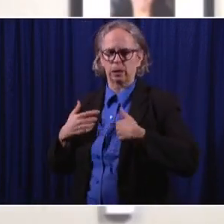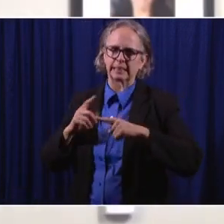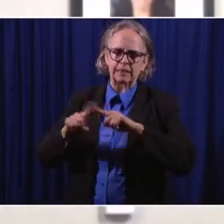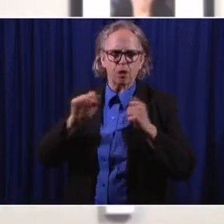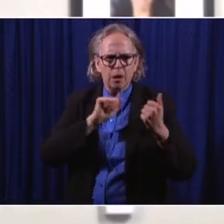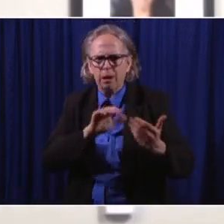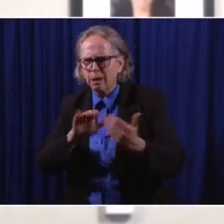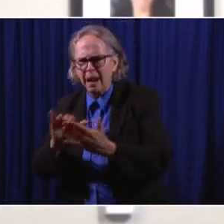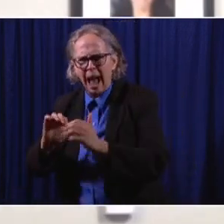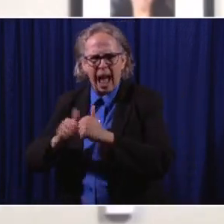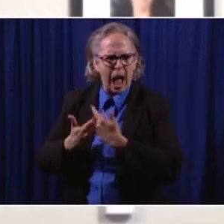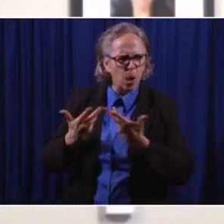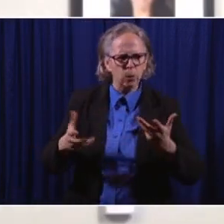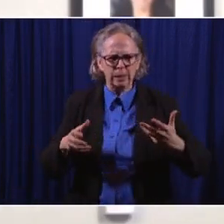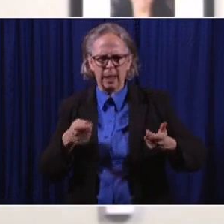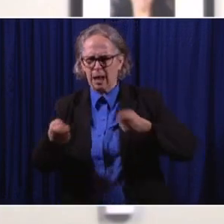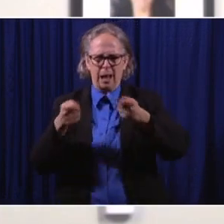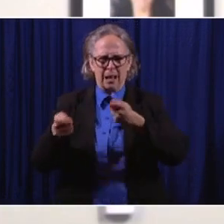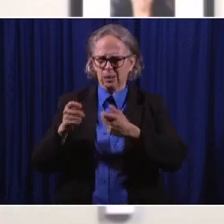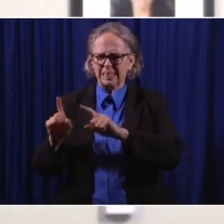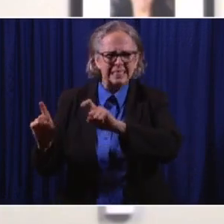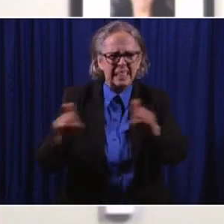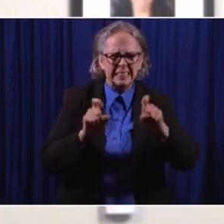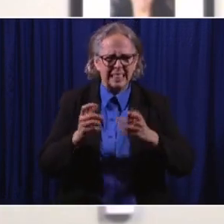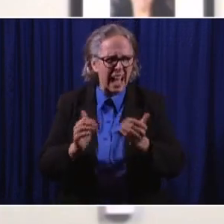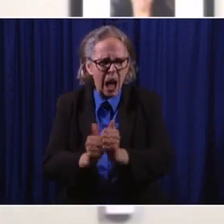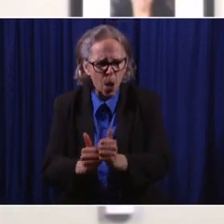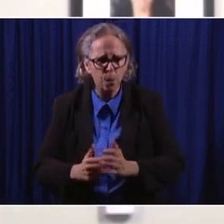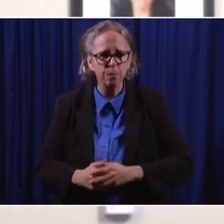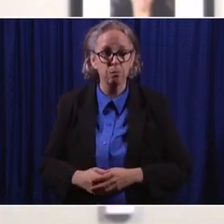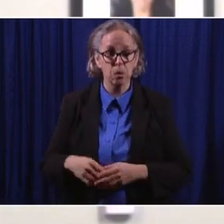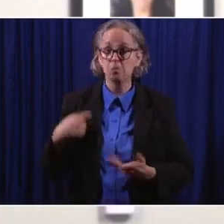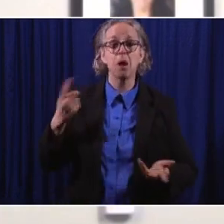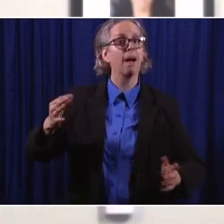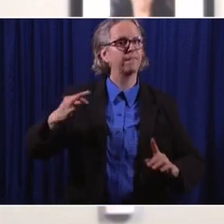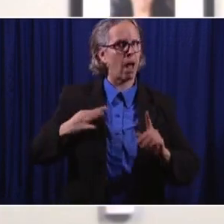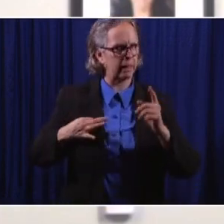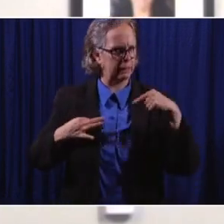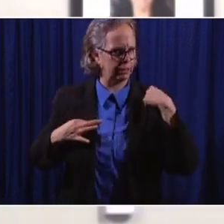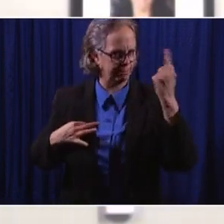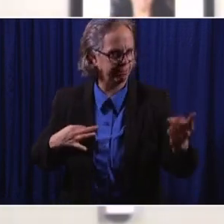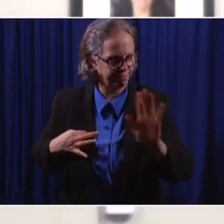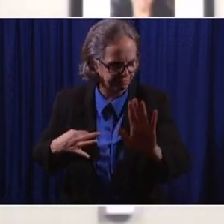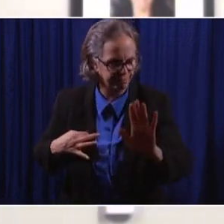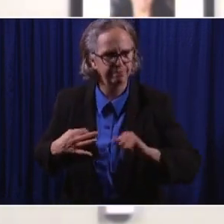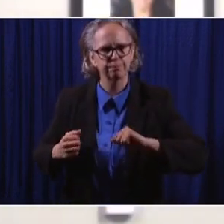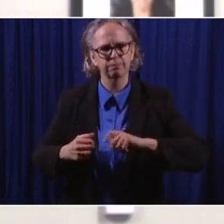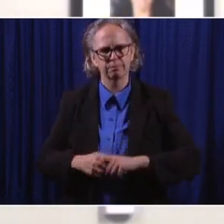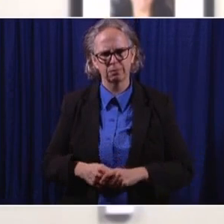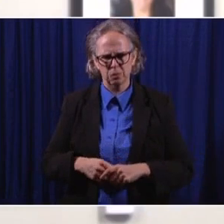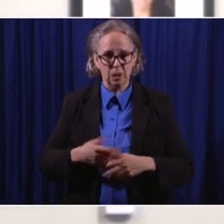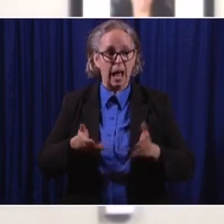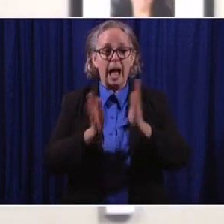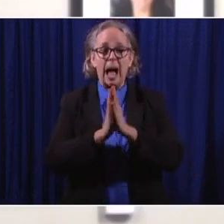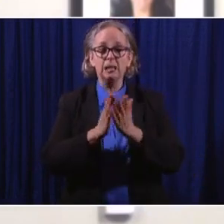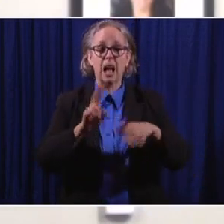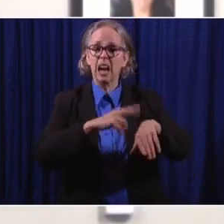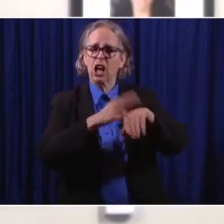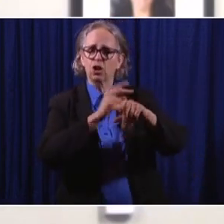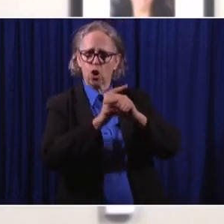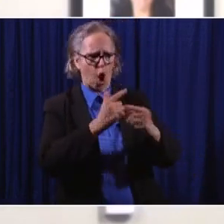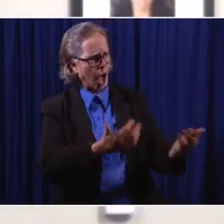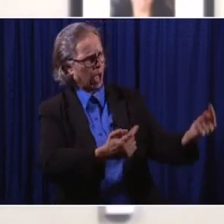methods of voluntary testing, such as having the National Guard help us test on site in the parking